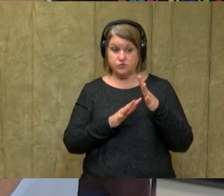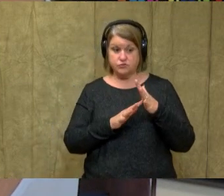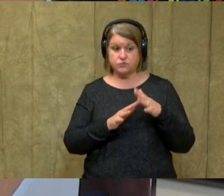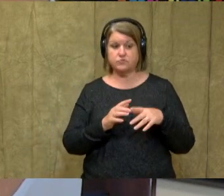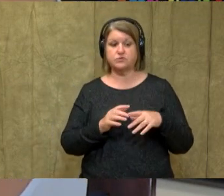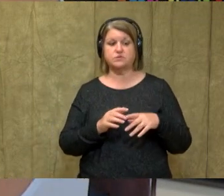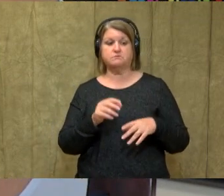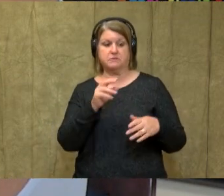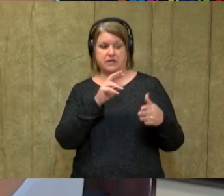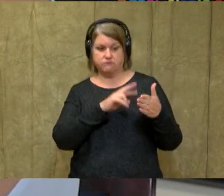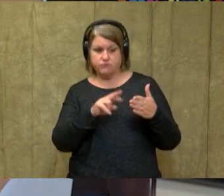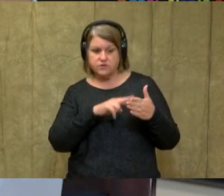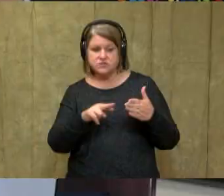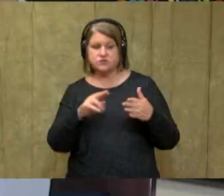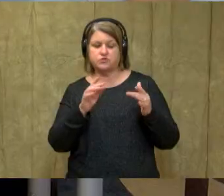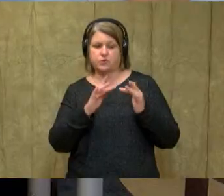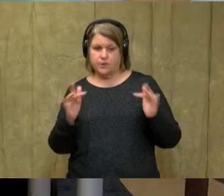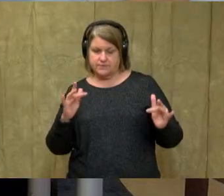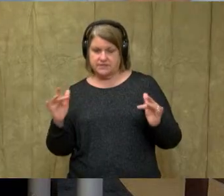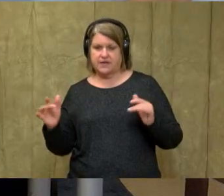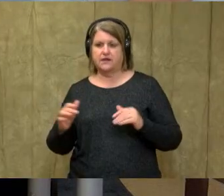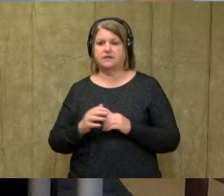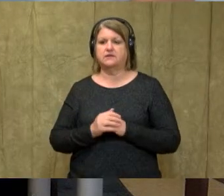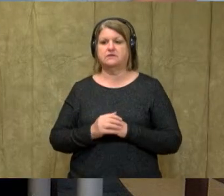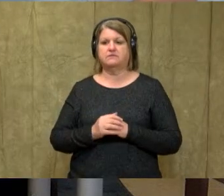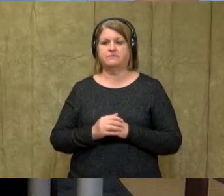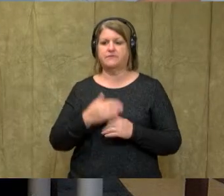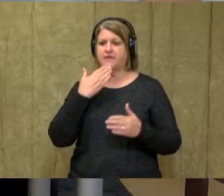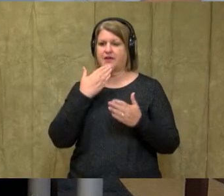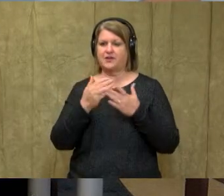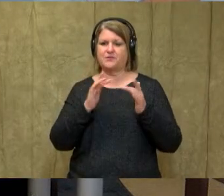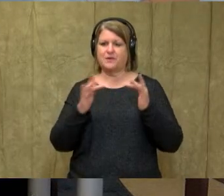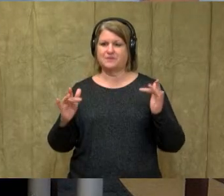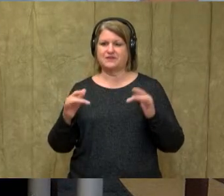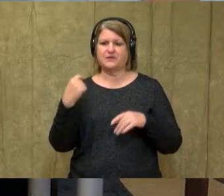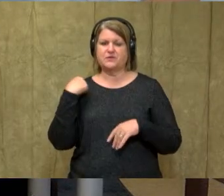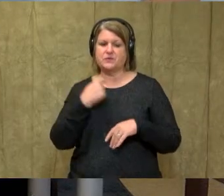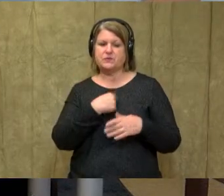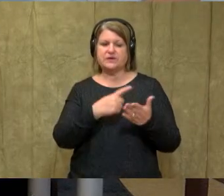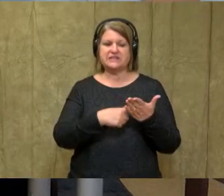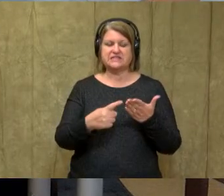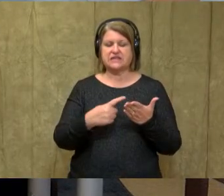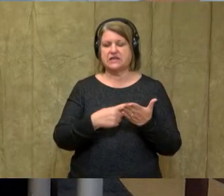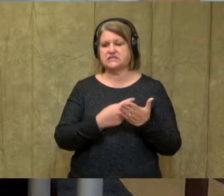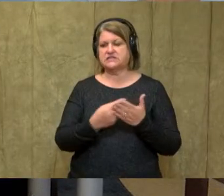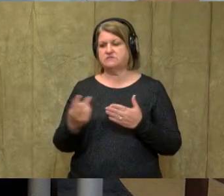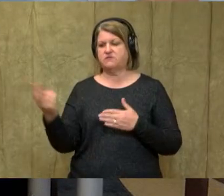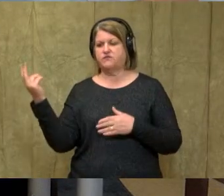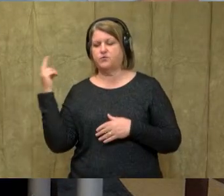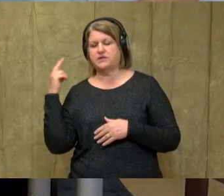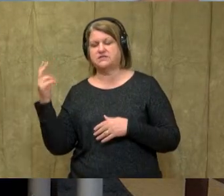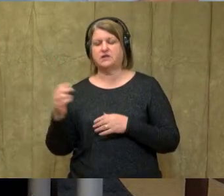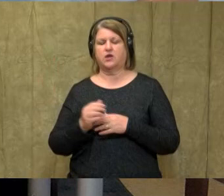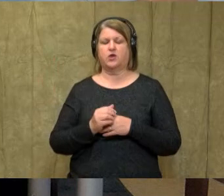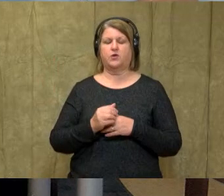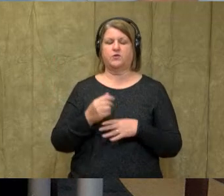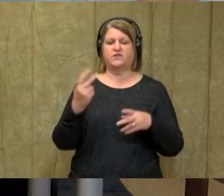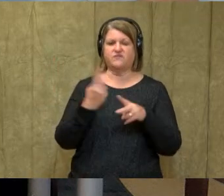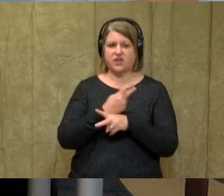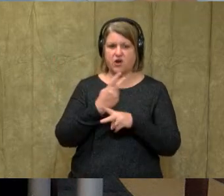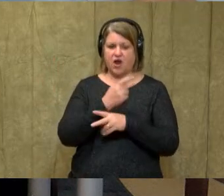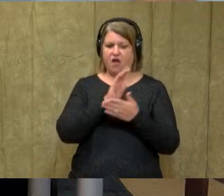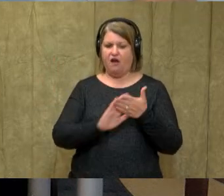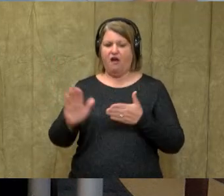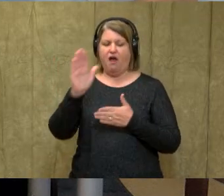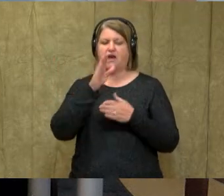website. We'll go into that in just a second, but that good website that we talked about a few weeks ago to figure out college majors. But now